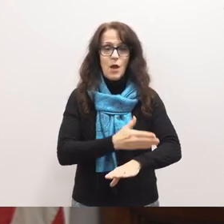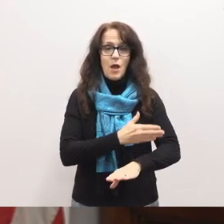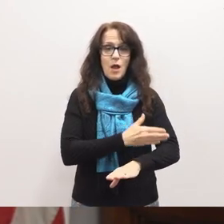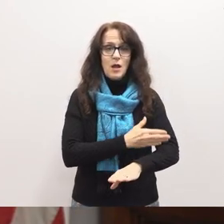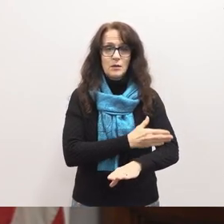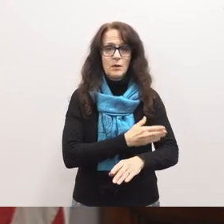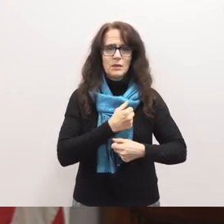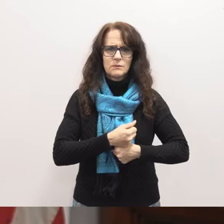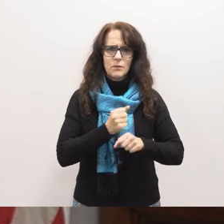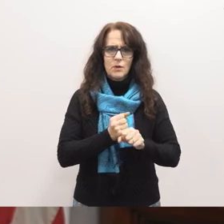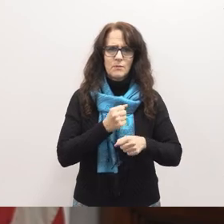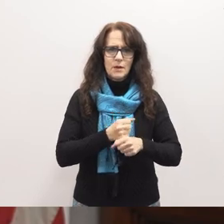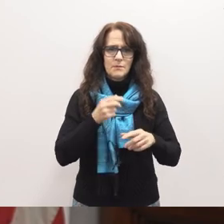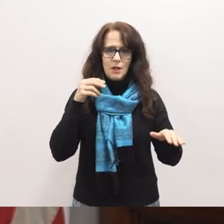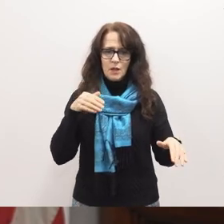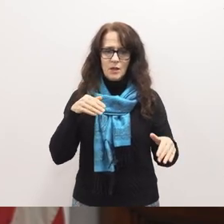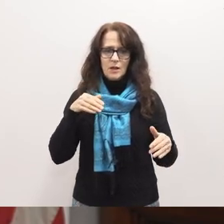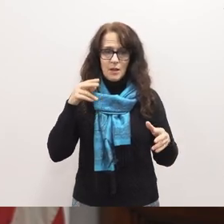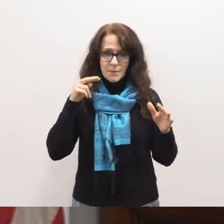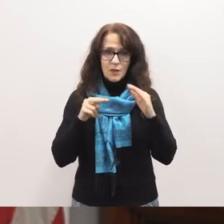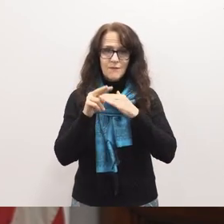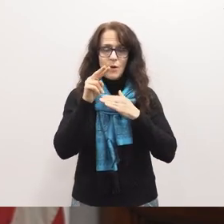I'm looking forward to Dr. Simon